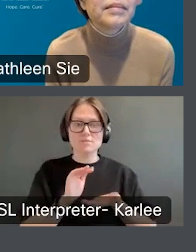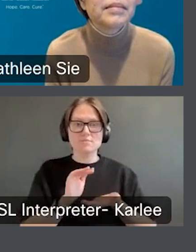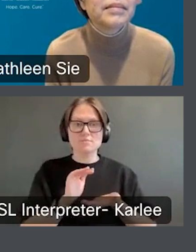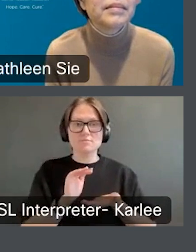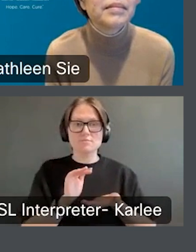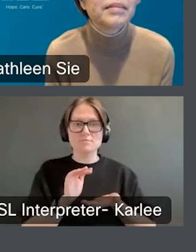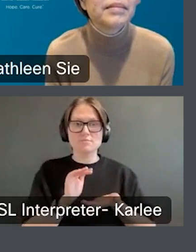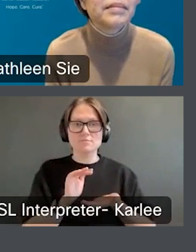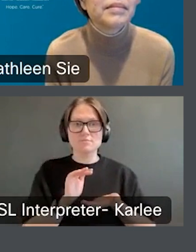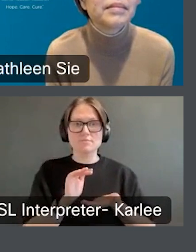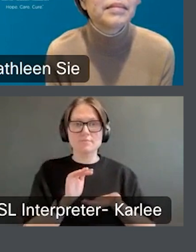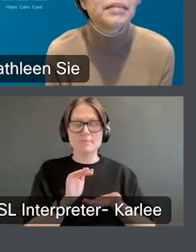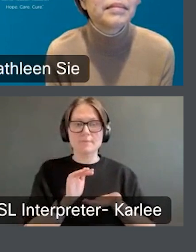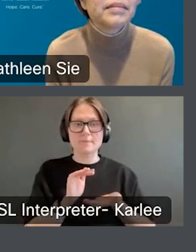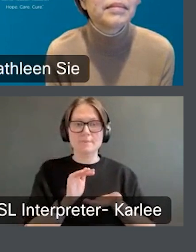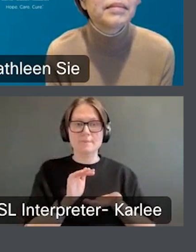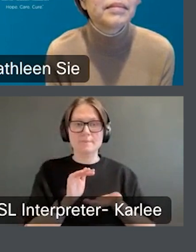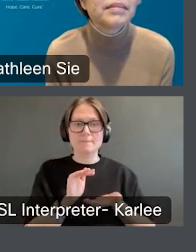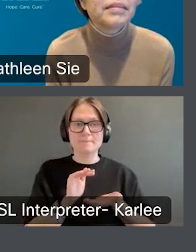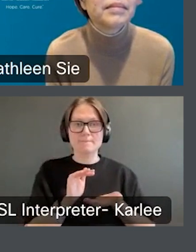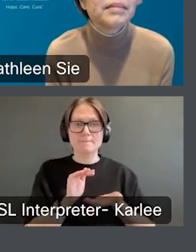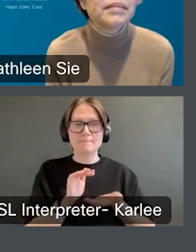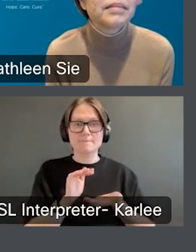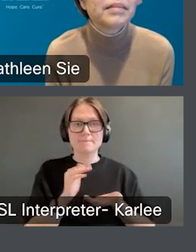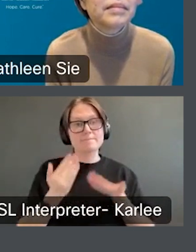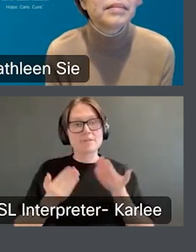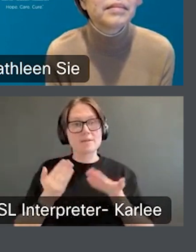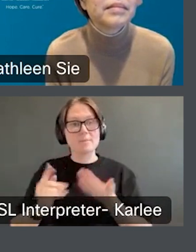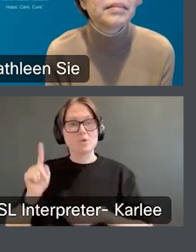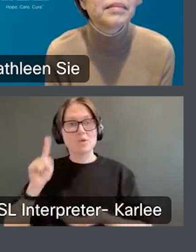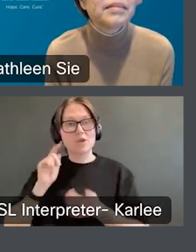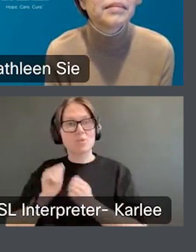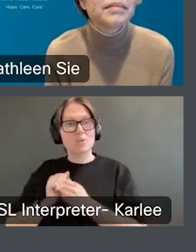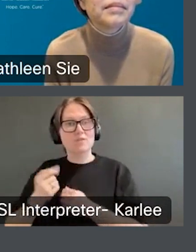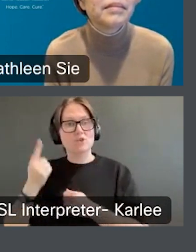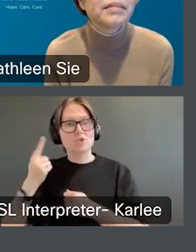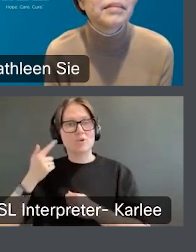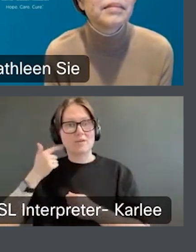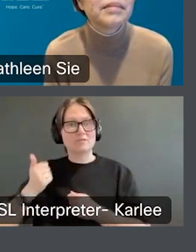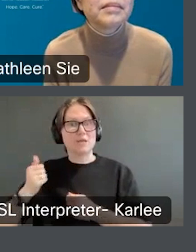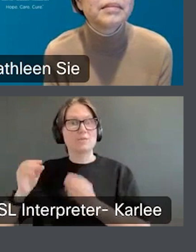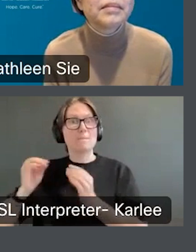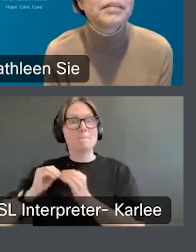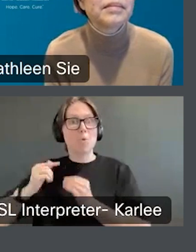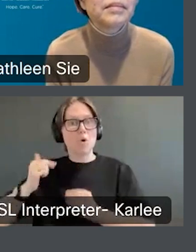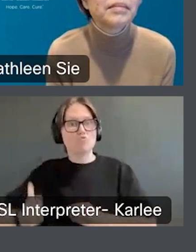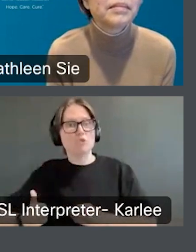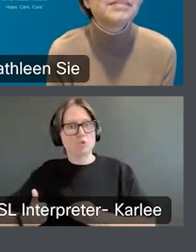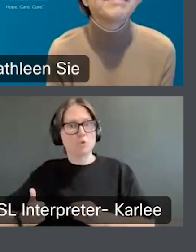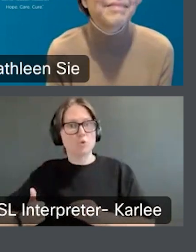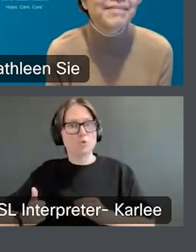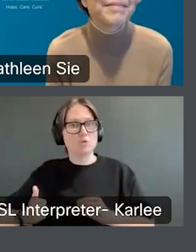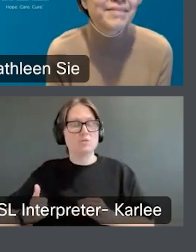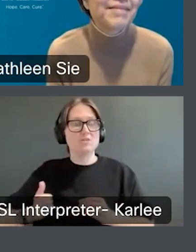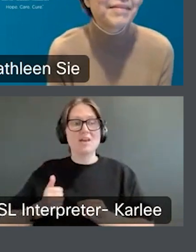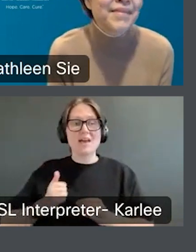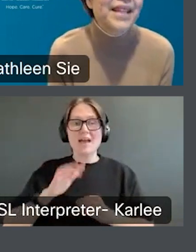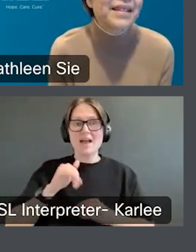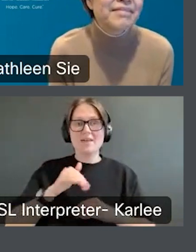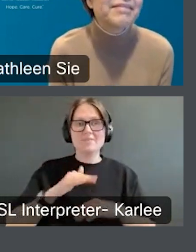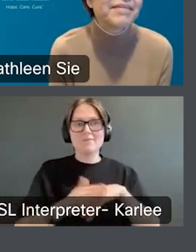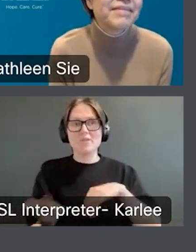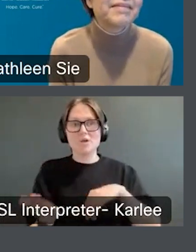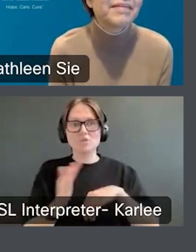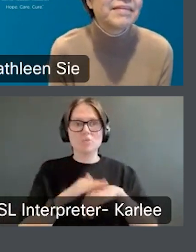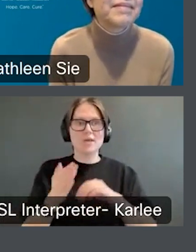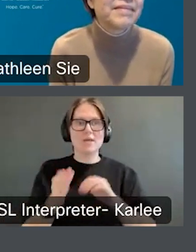with the unilateral loss is further reduced, and even the fluctuating nature. Yeah.